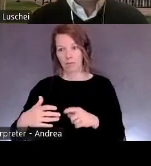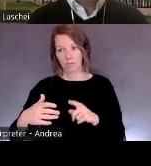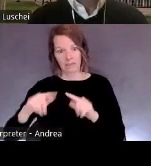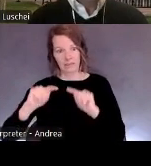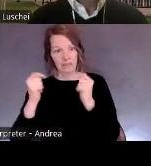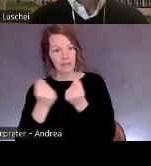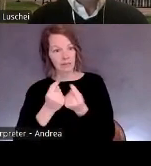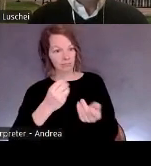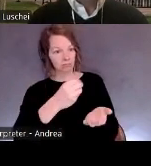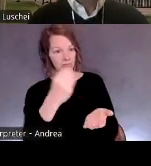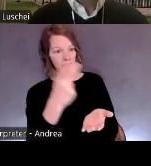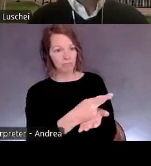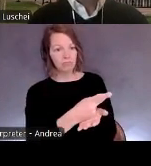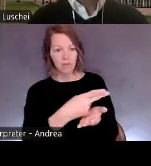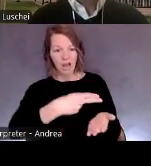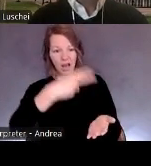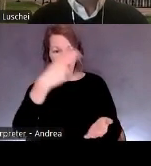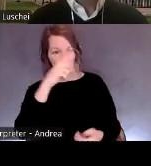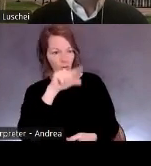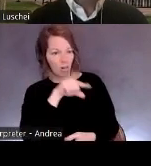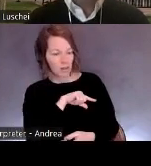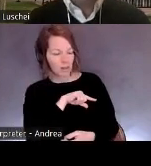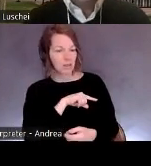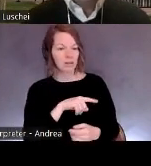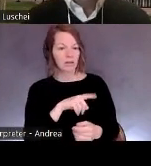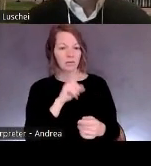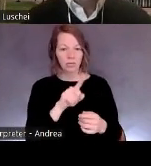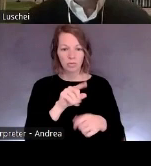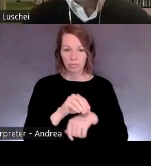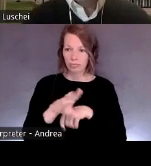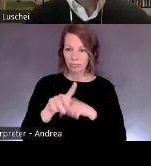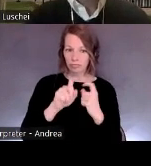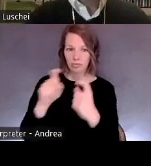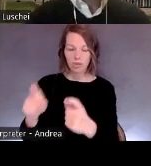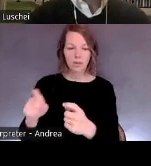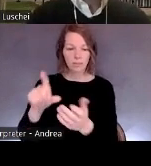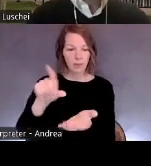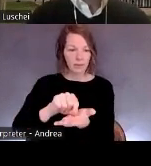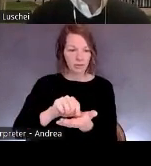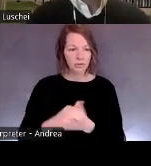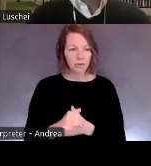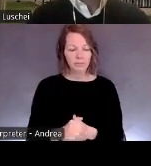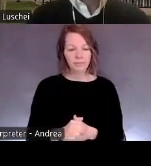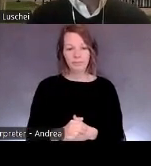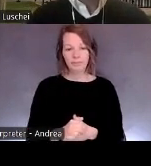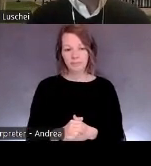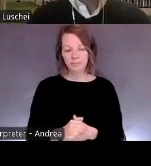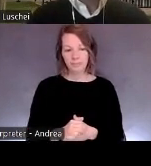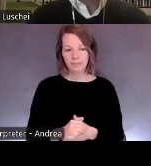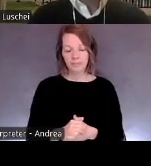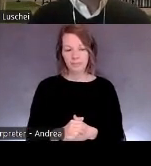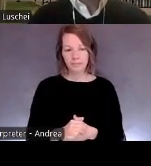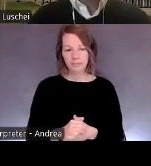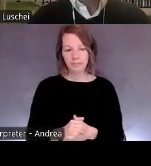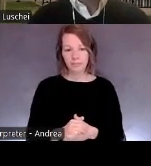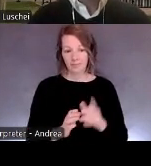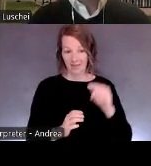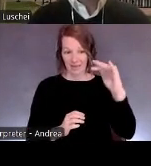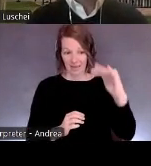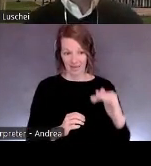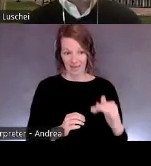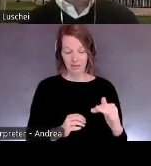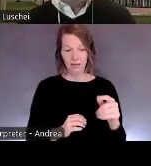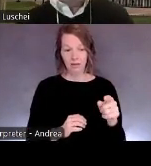be of high quality and making a contribution to be published. And these that are listed in